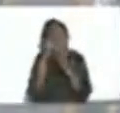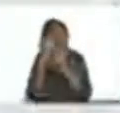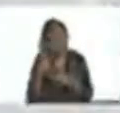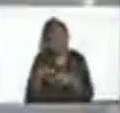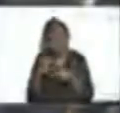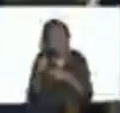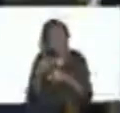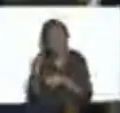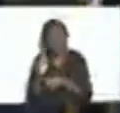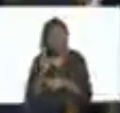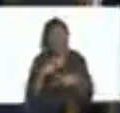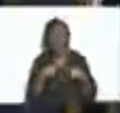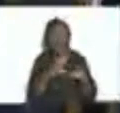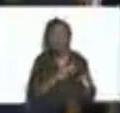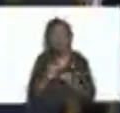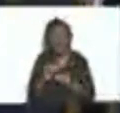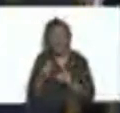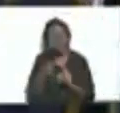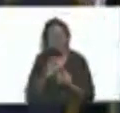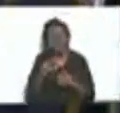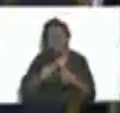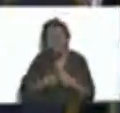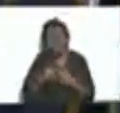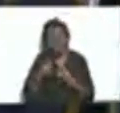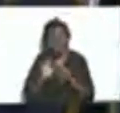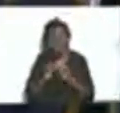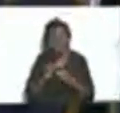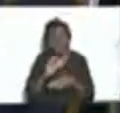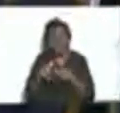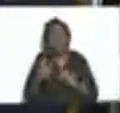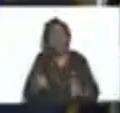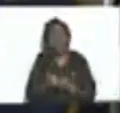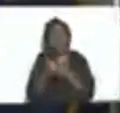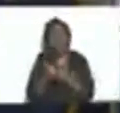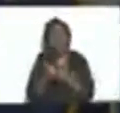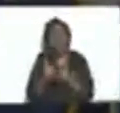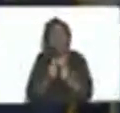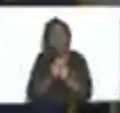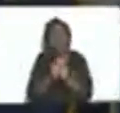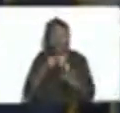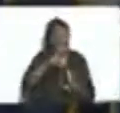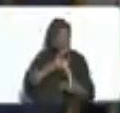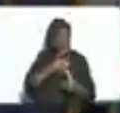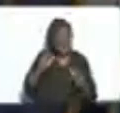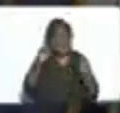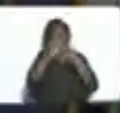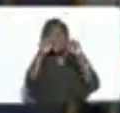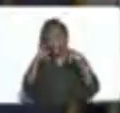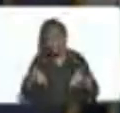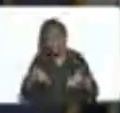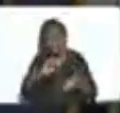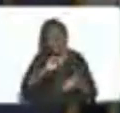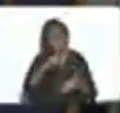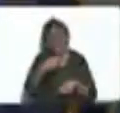to them. We have moved to rectify all the issues that we found in place with the hurricane shelter. Those files are also in the hands of the police, and they'll